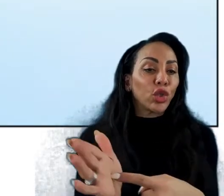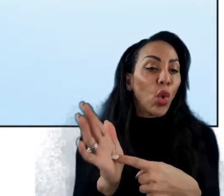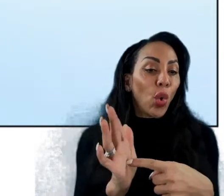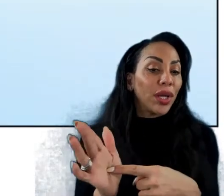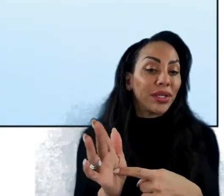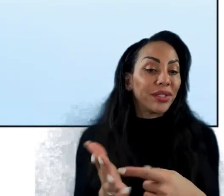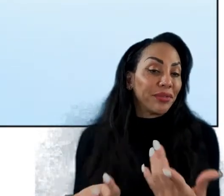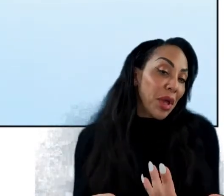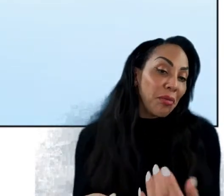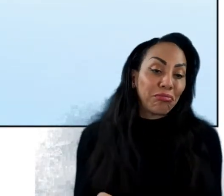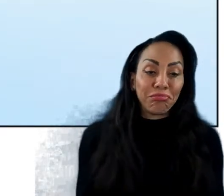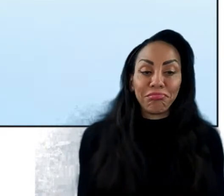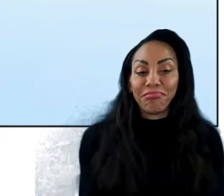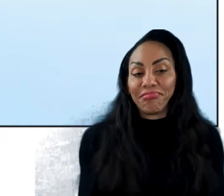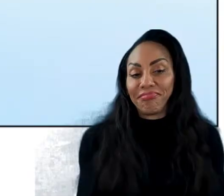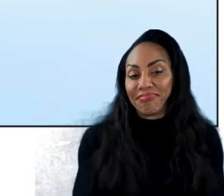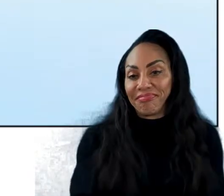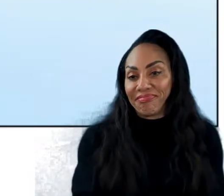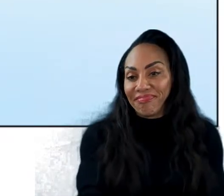yeah.